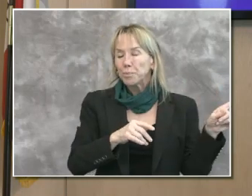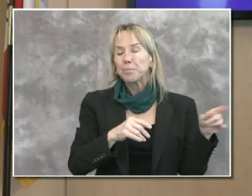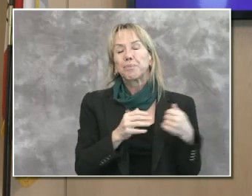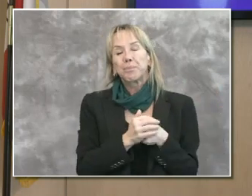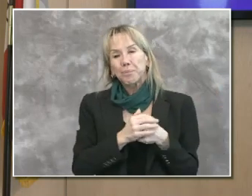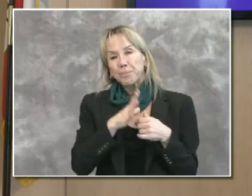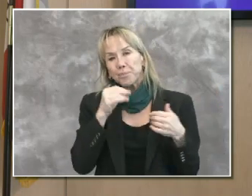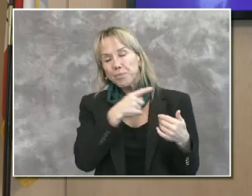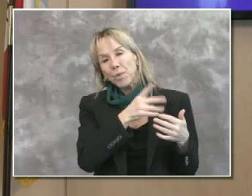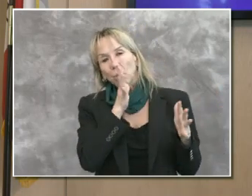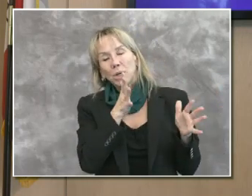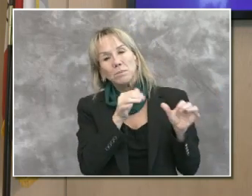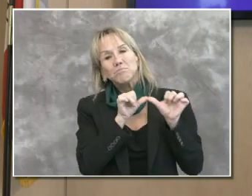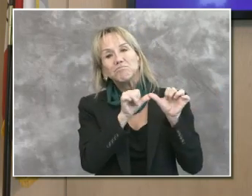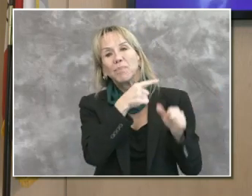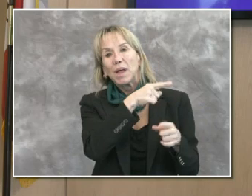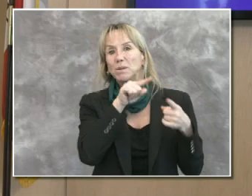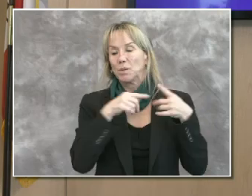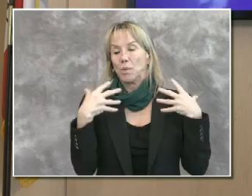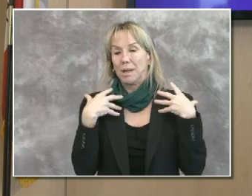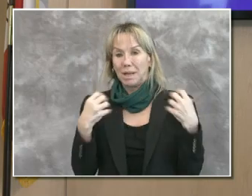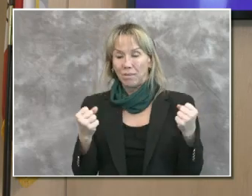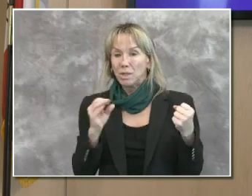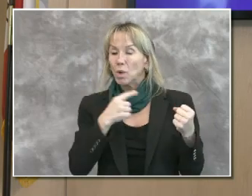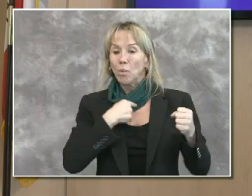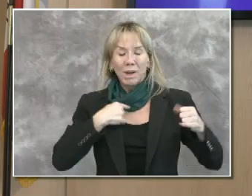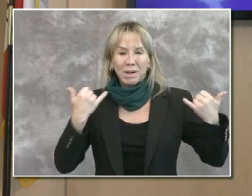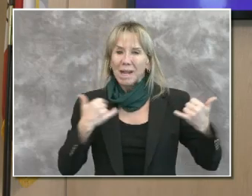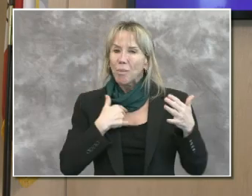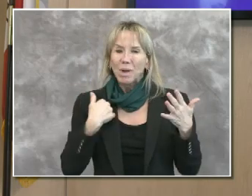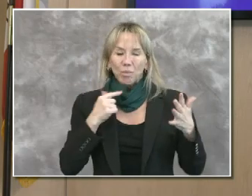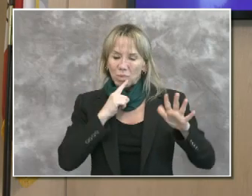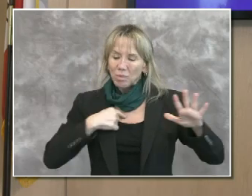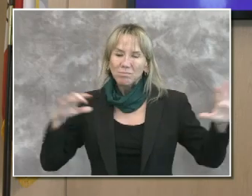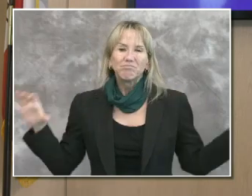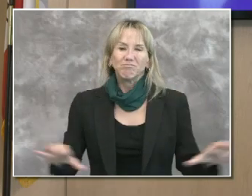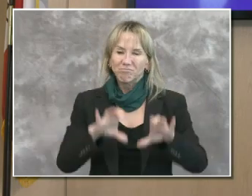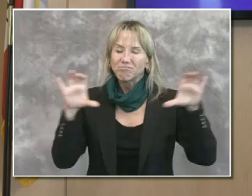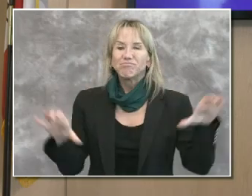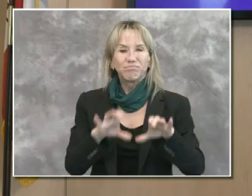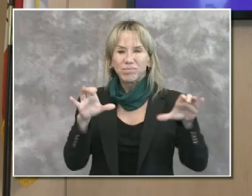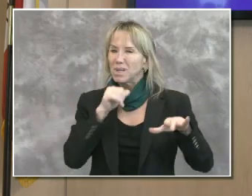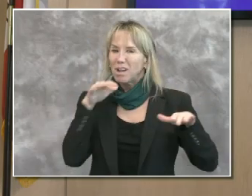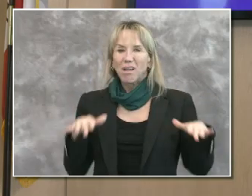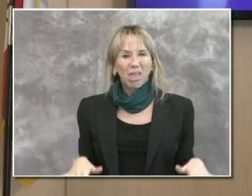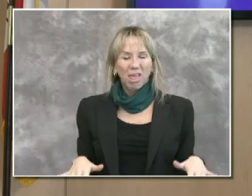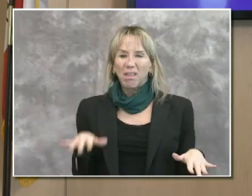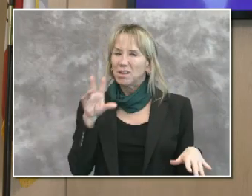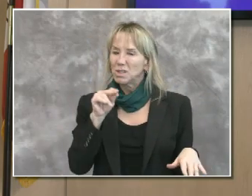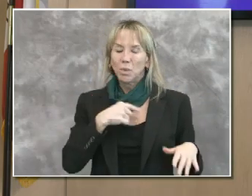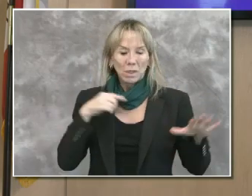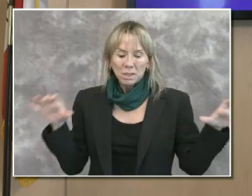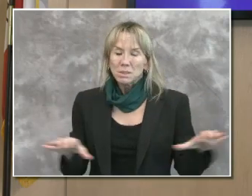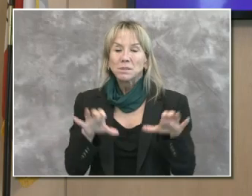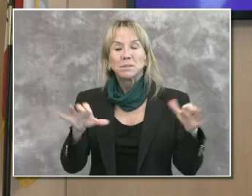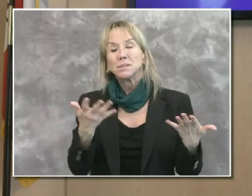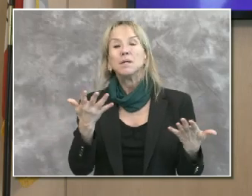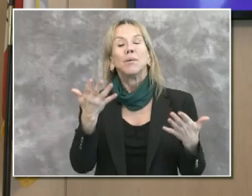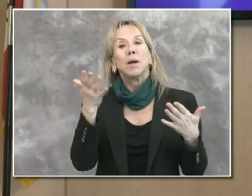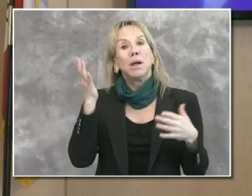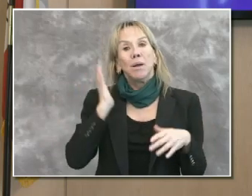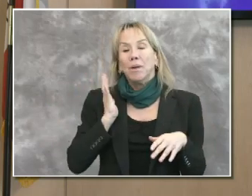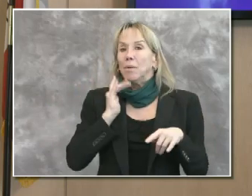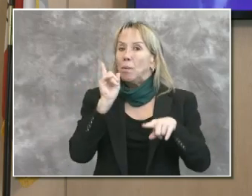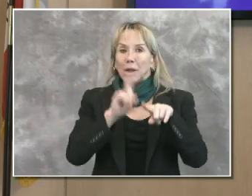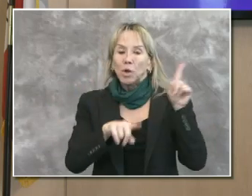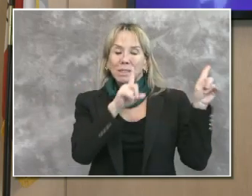phase. But we continue to do everything proactively we possibly can. We generally have not been in a position to be able to test wide groups